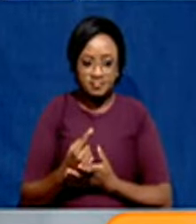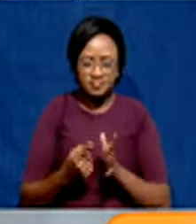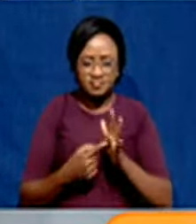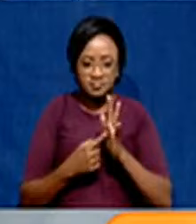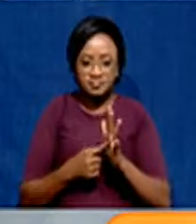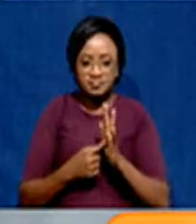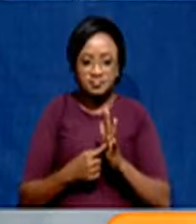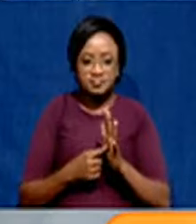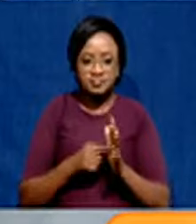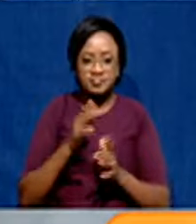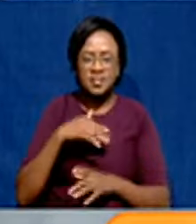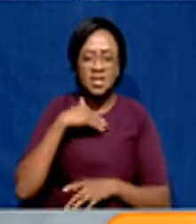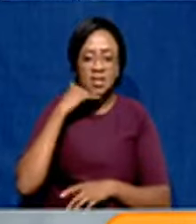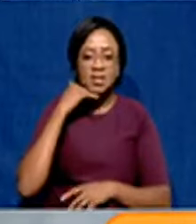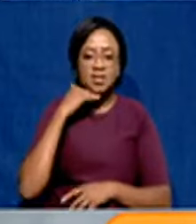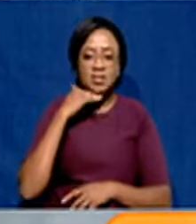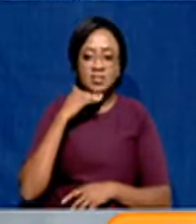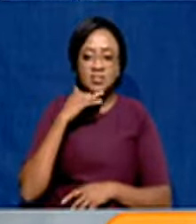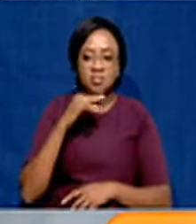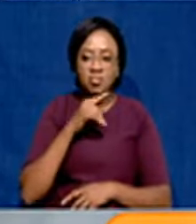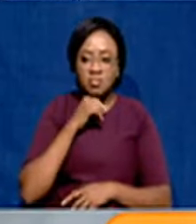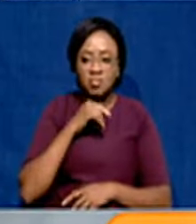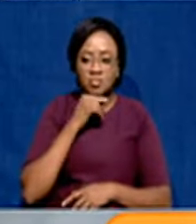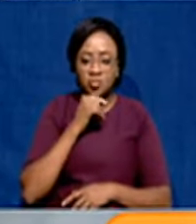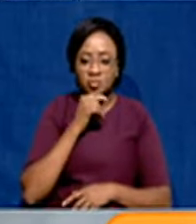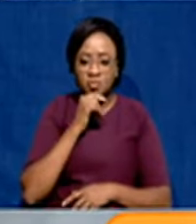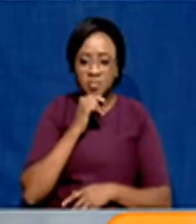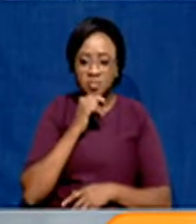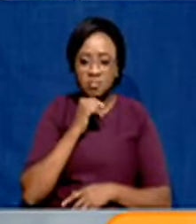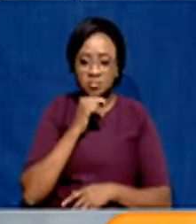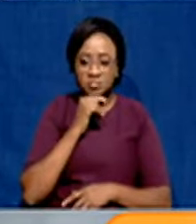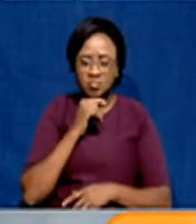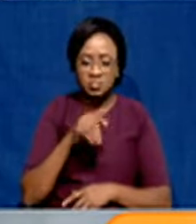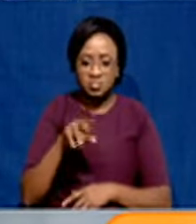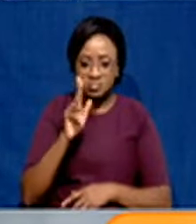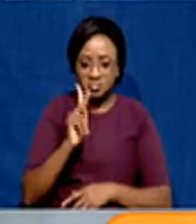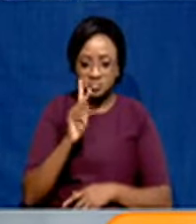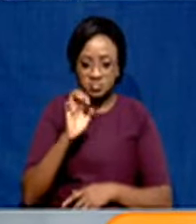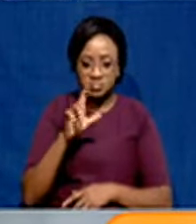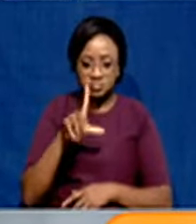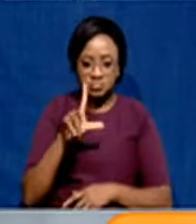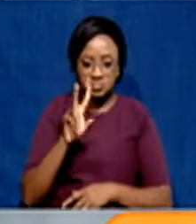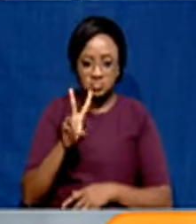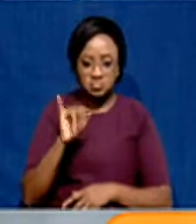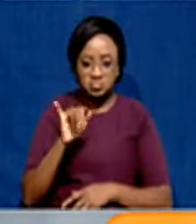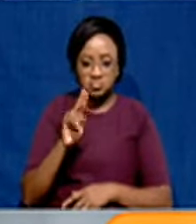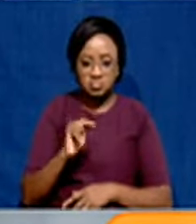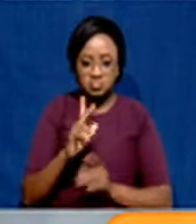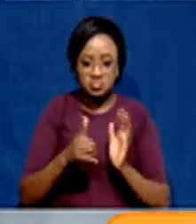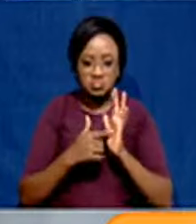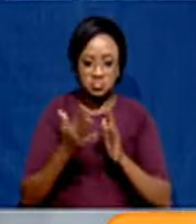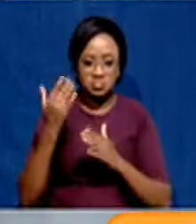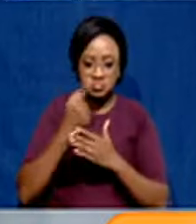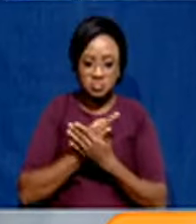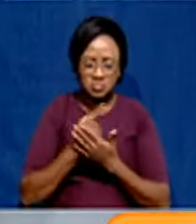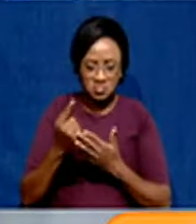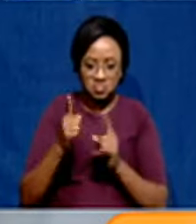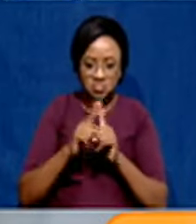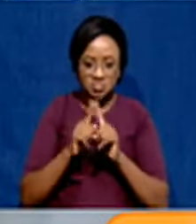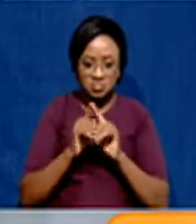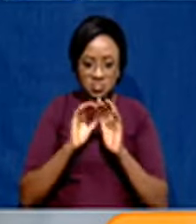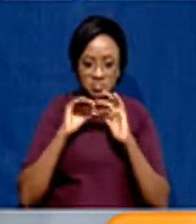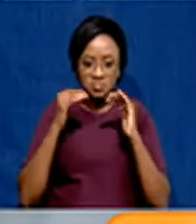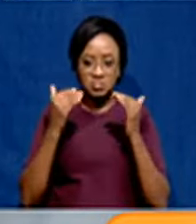death of Kelvin Kiptum. I remember just last week when, his world record was finally ratified, and I